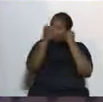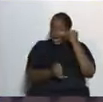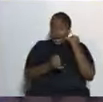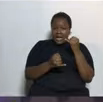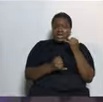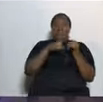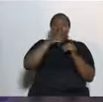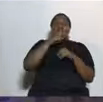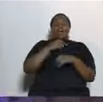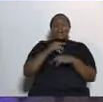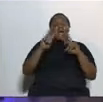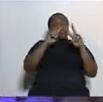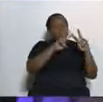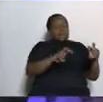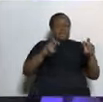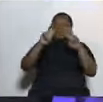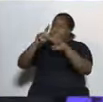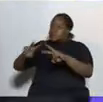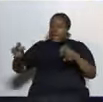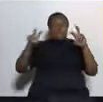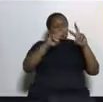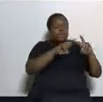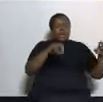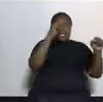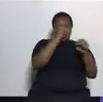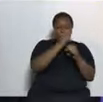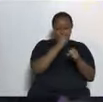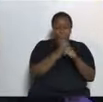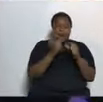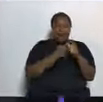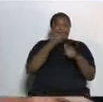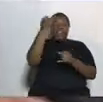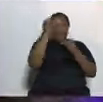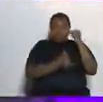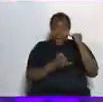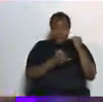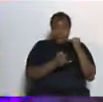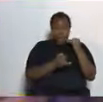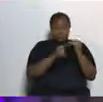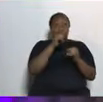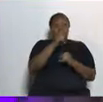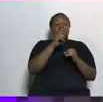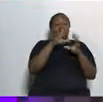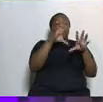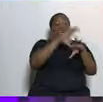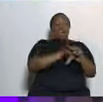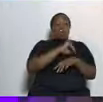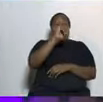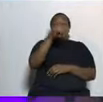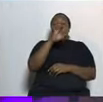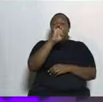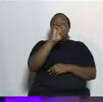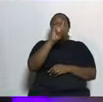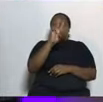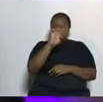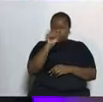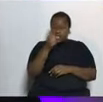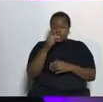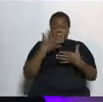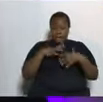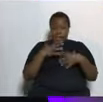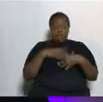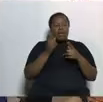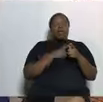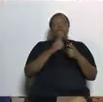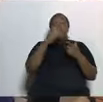to factory to look for a new job. And finally, he came to a Jewish factory that kept Sabbath, and he applied, and they said, we want you. They